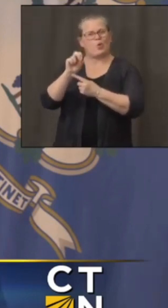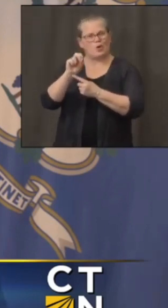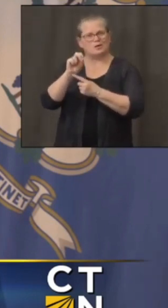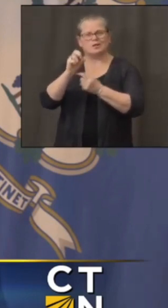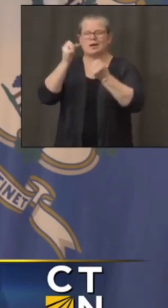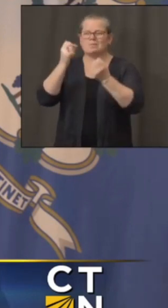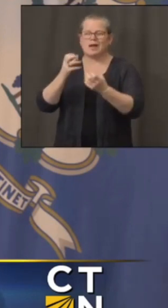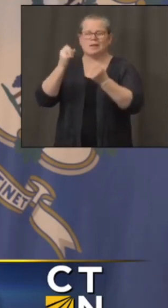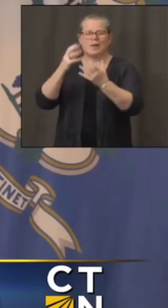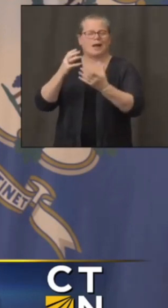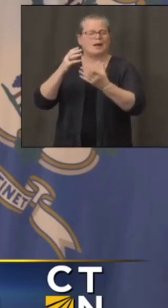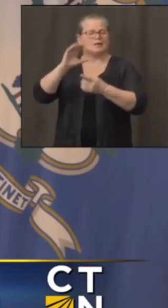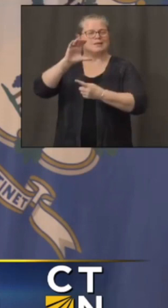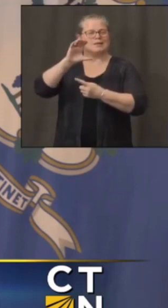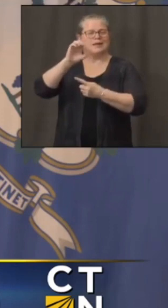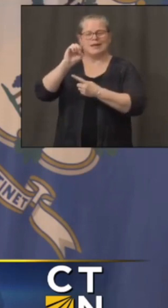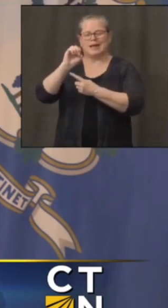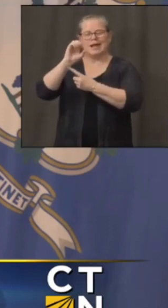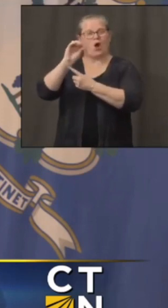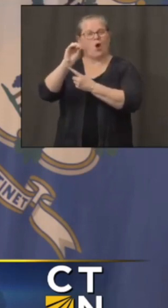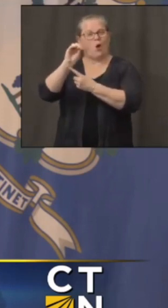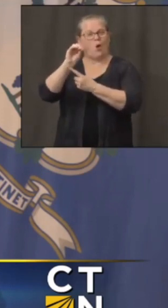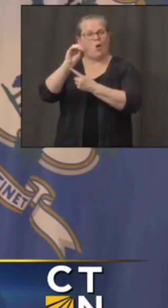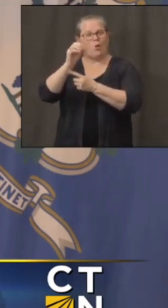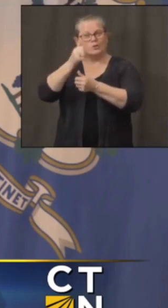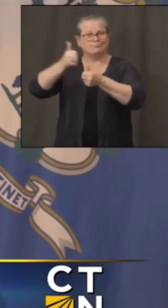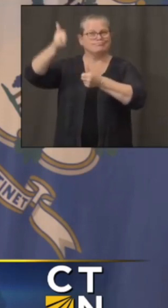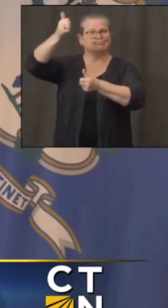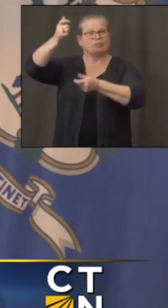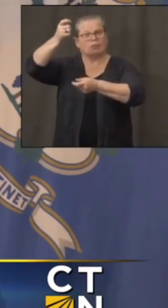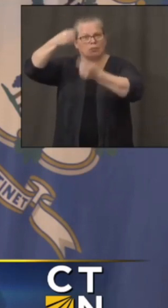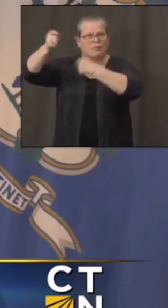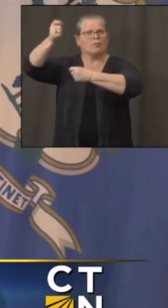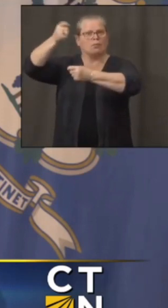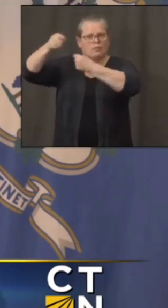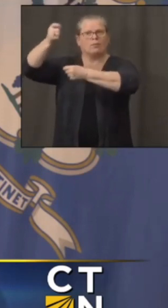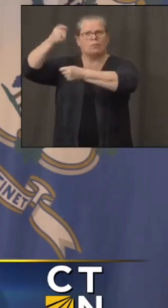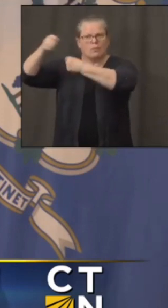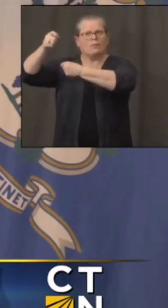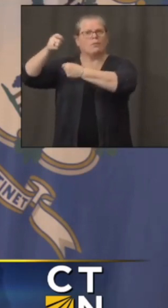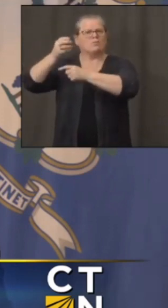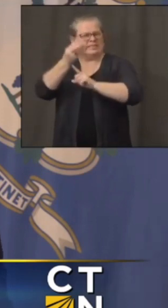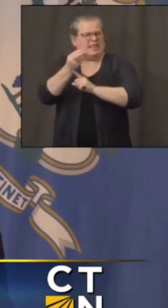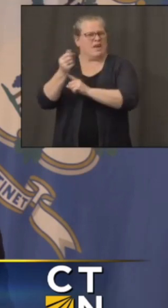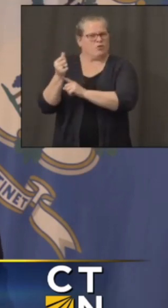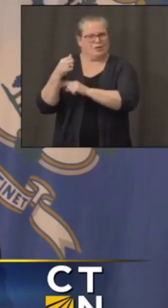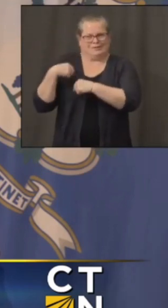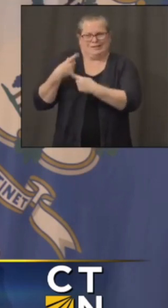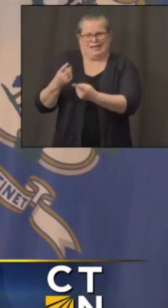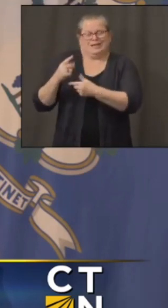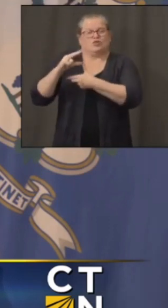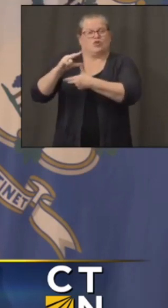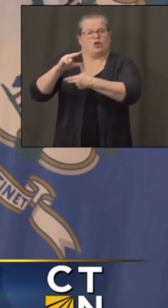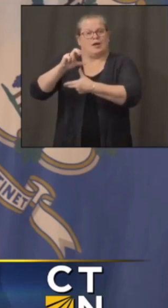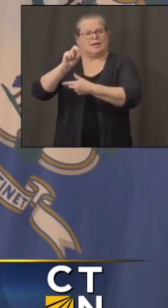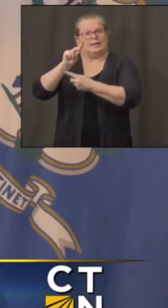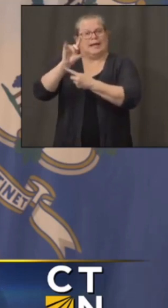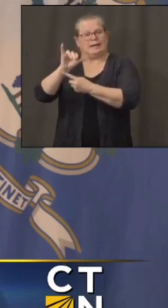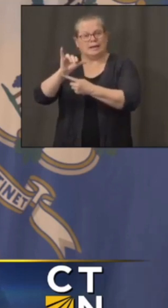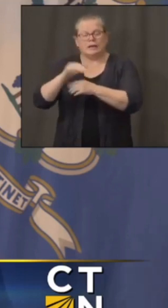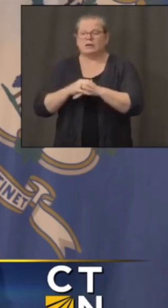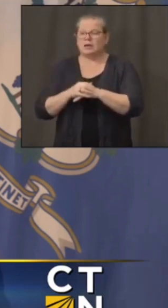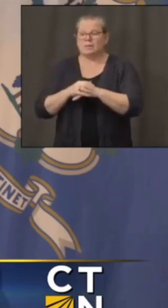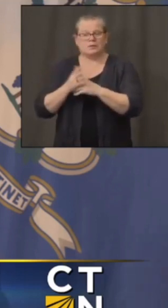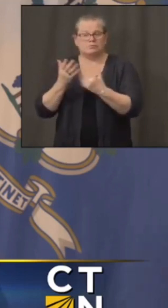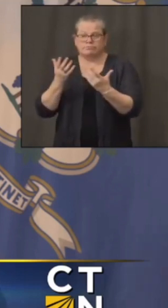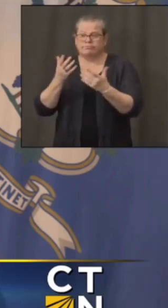A little credit, I tuned into some of the hearings, and the Eversource guys are on throughout,